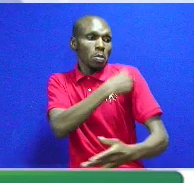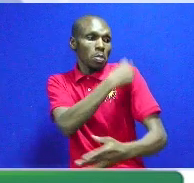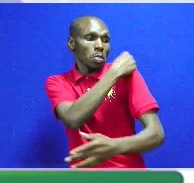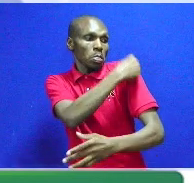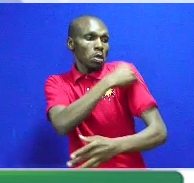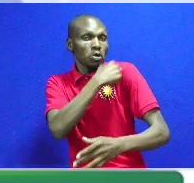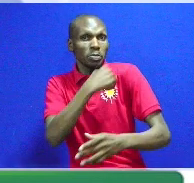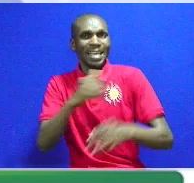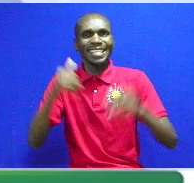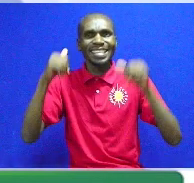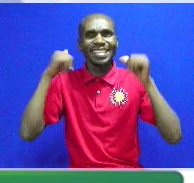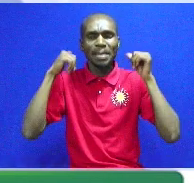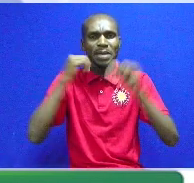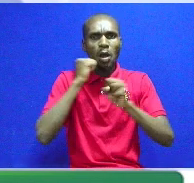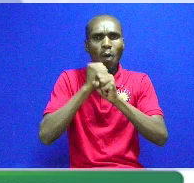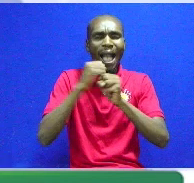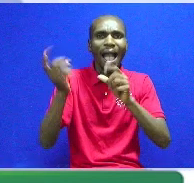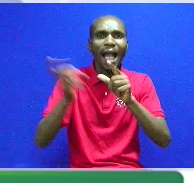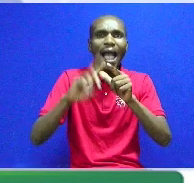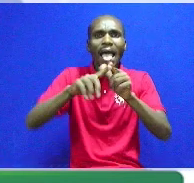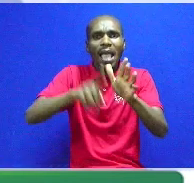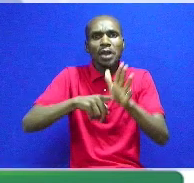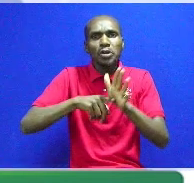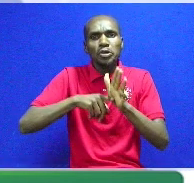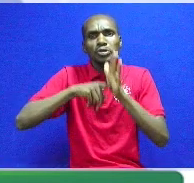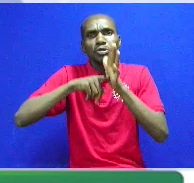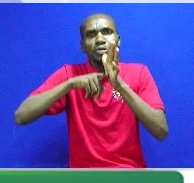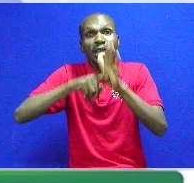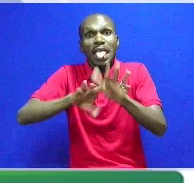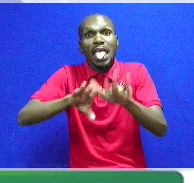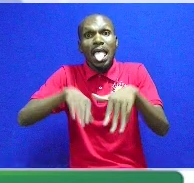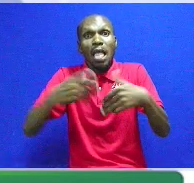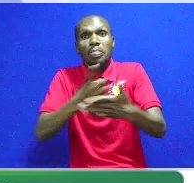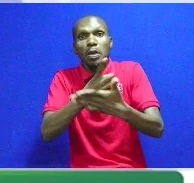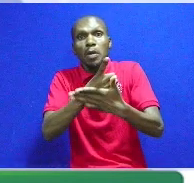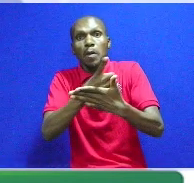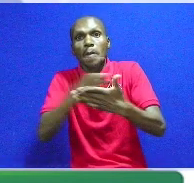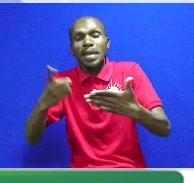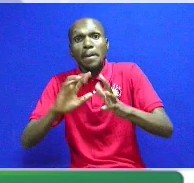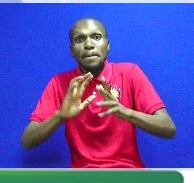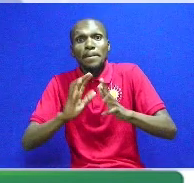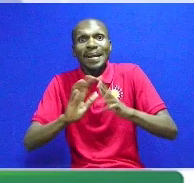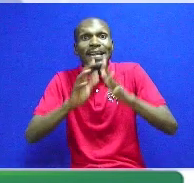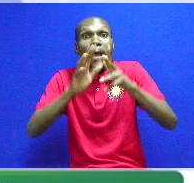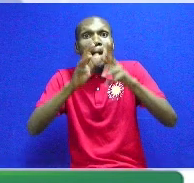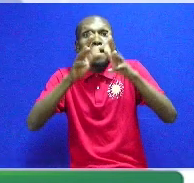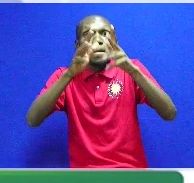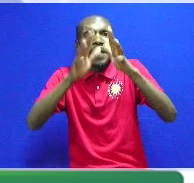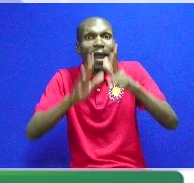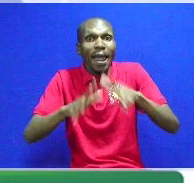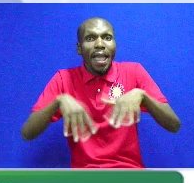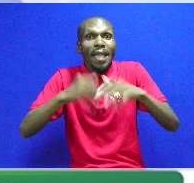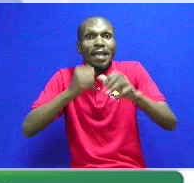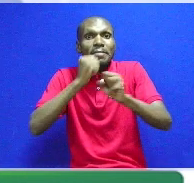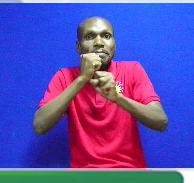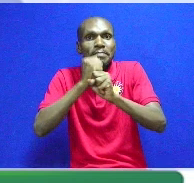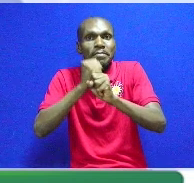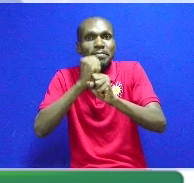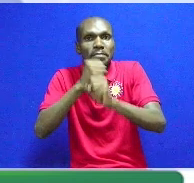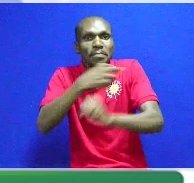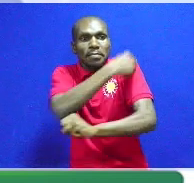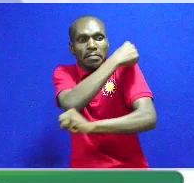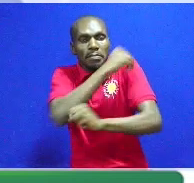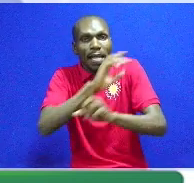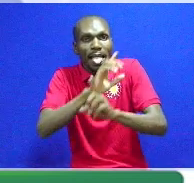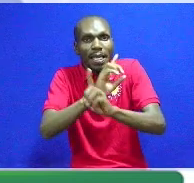gobono wagenrete ko ene kiwa anene kerekeriere iki yogo cengero bokorere asense mo yechinyagetari aha ubono boko